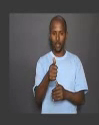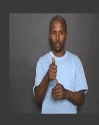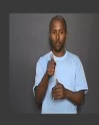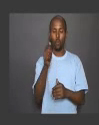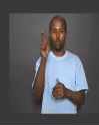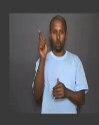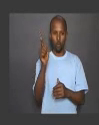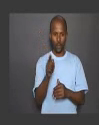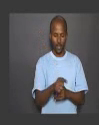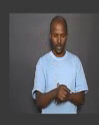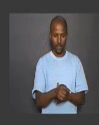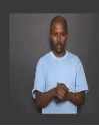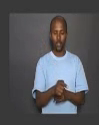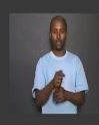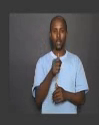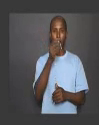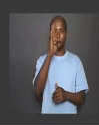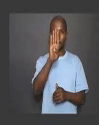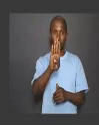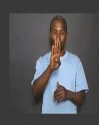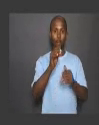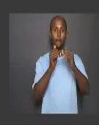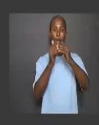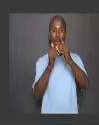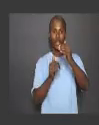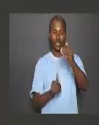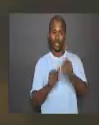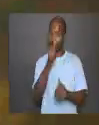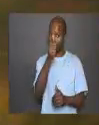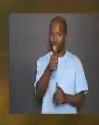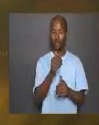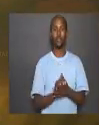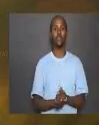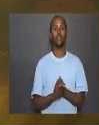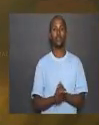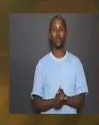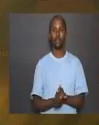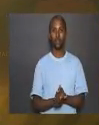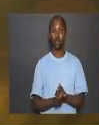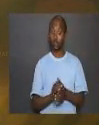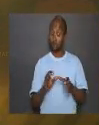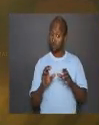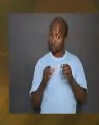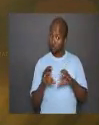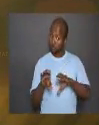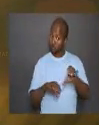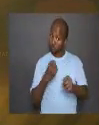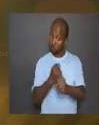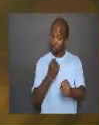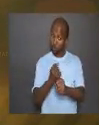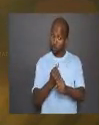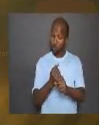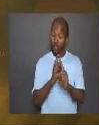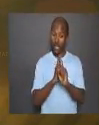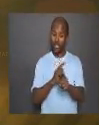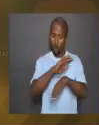a over b minus a. Did you manage to answer